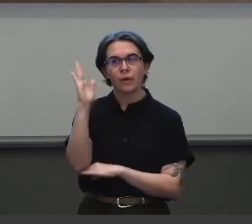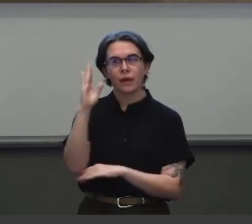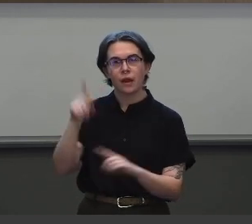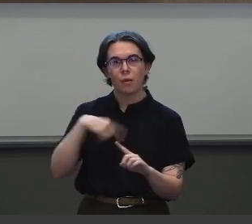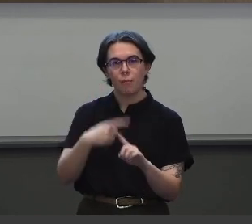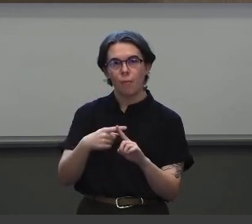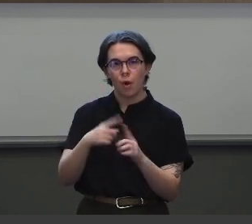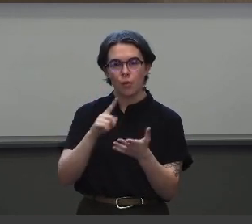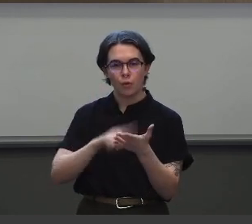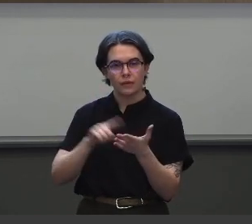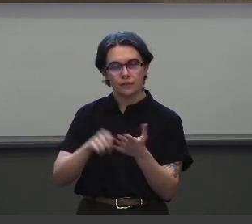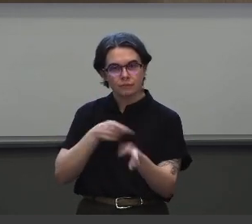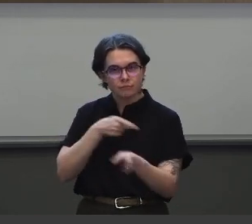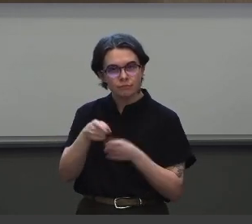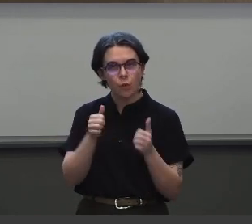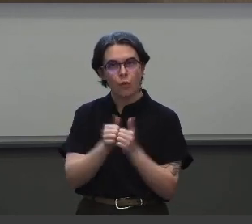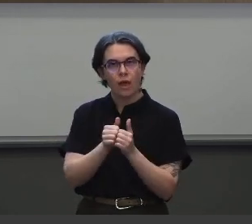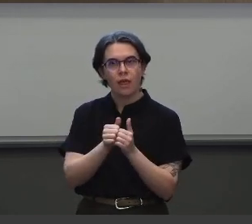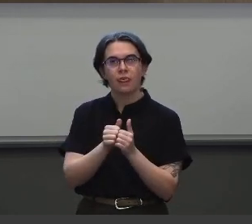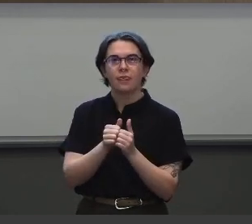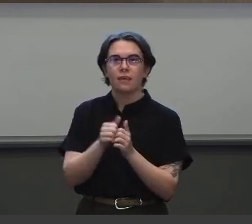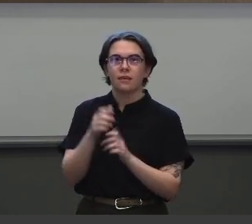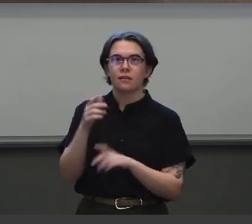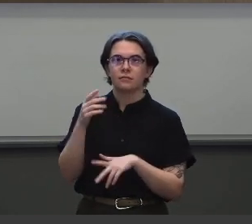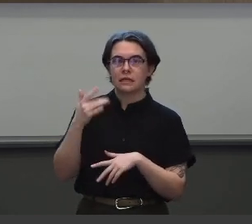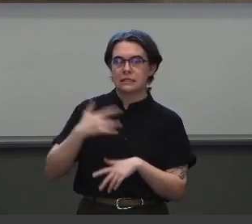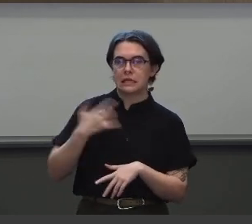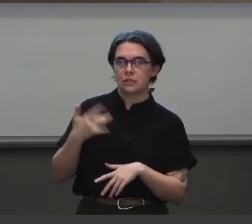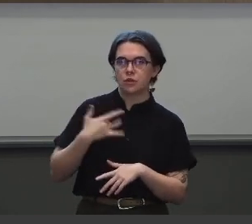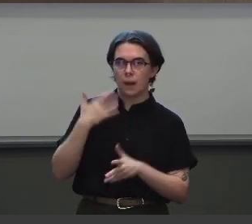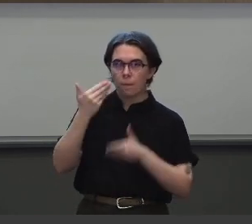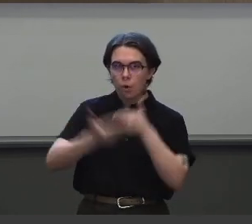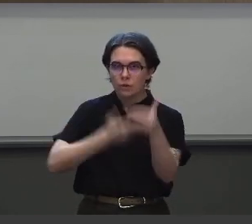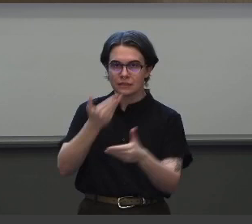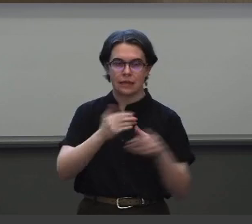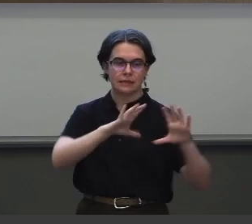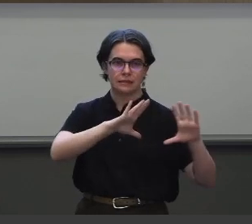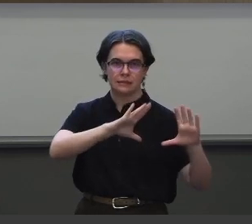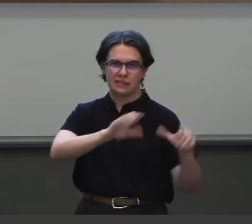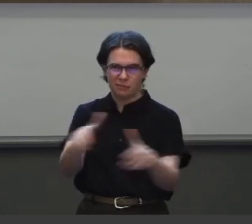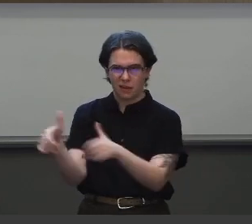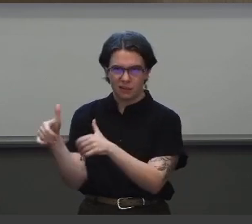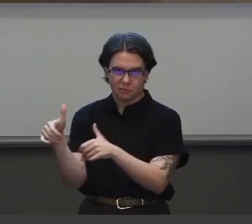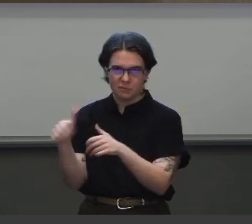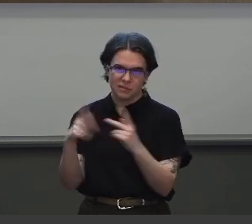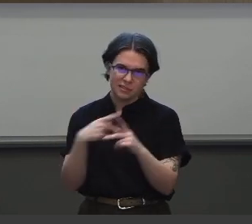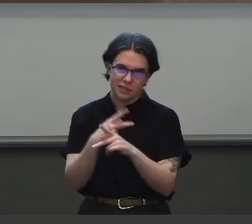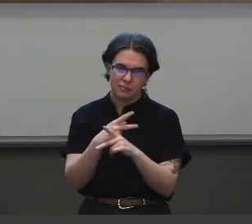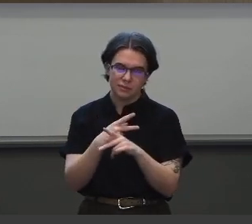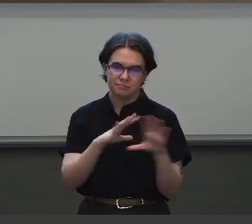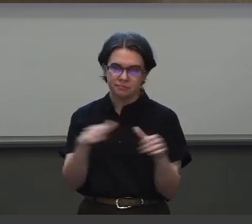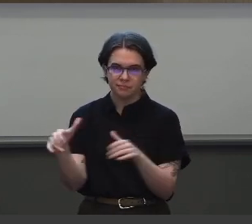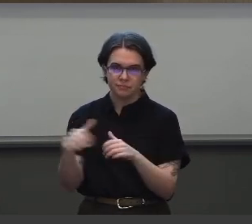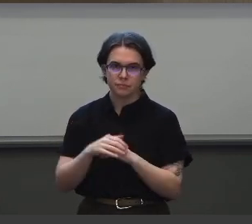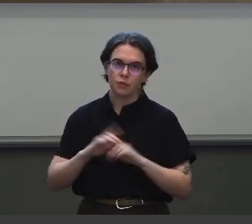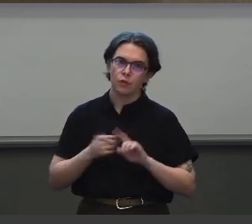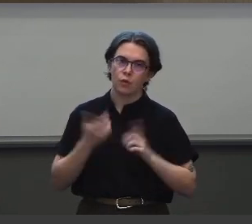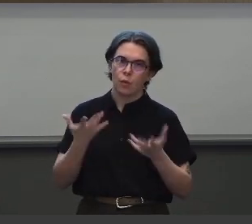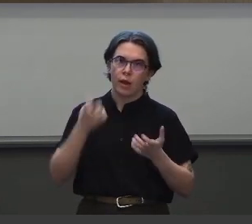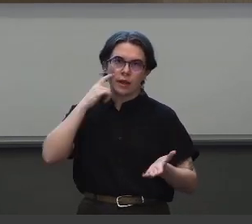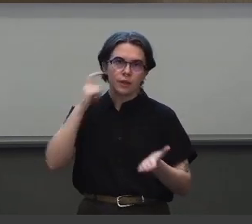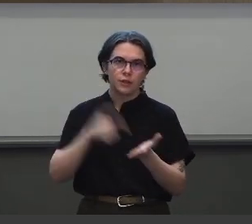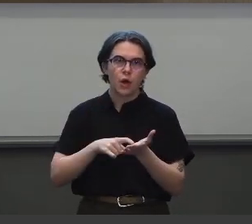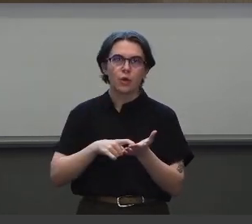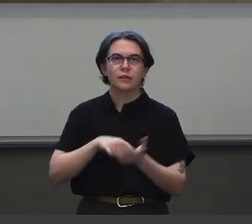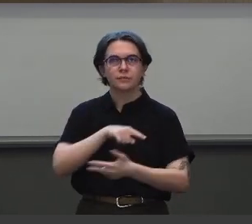exploring sensory processing subtypes. So before we get started, I would like to take the time to acknowledge the Anishinaabeg,